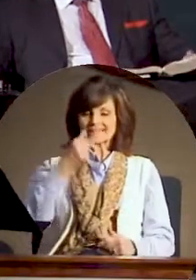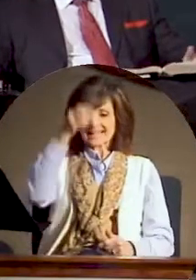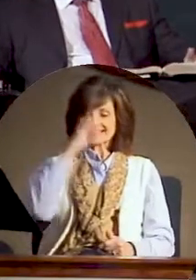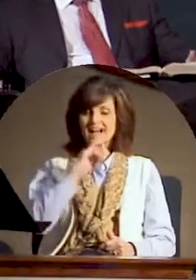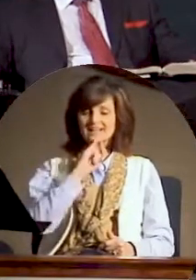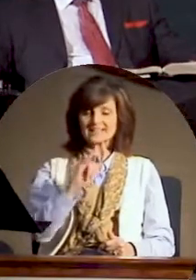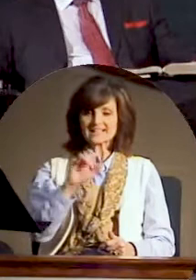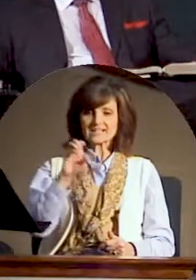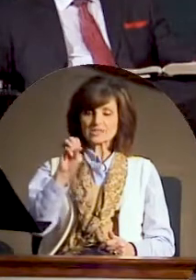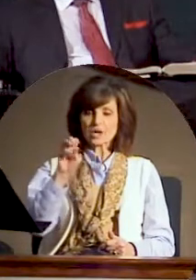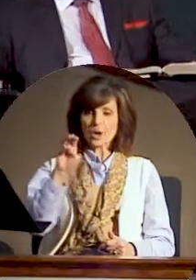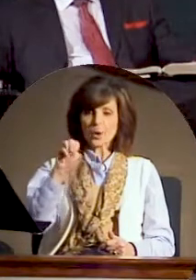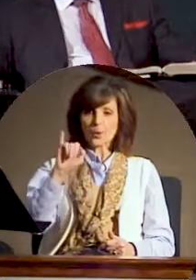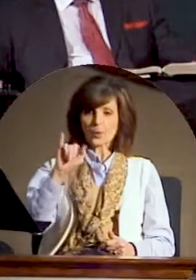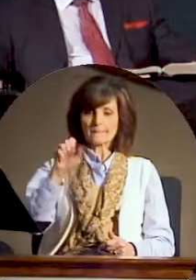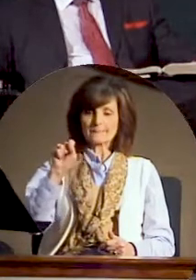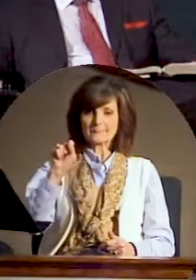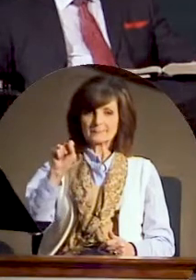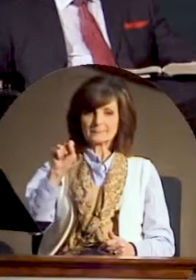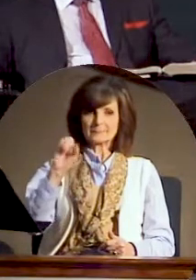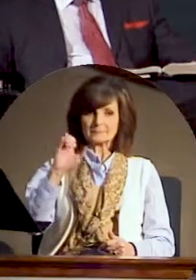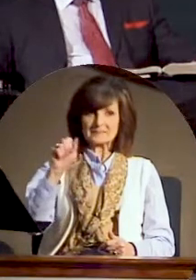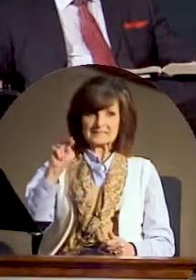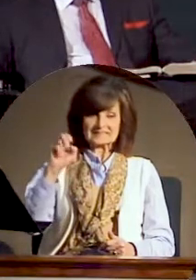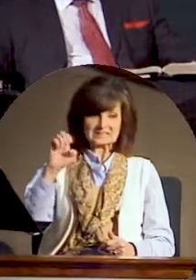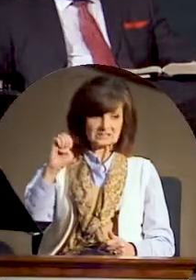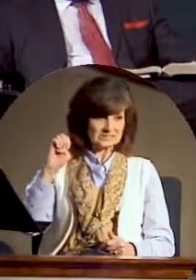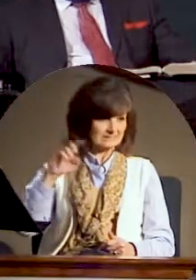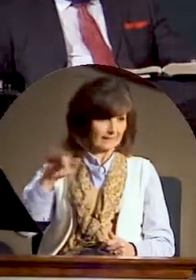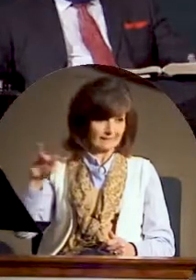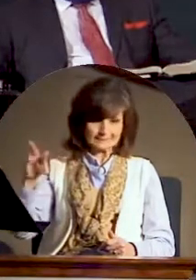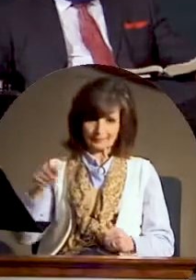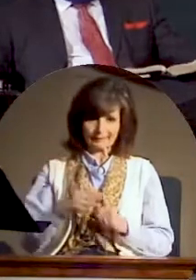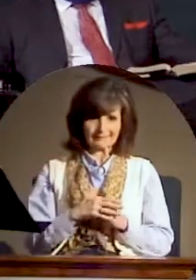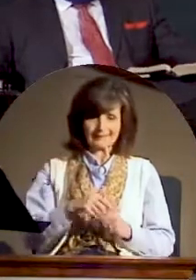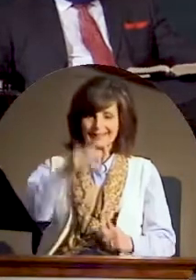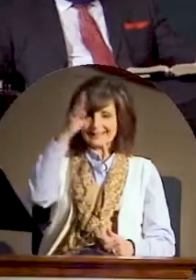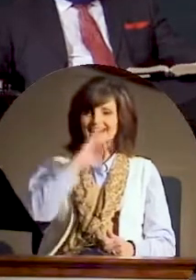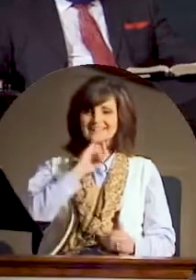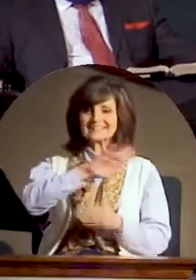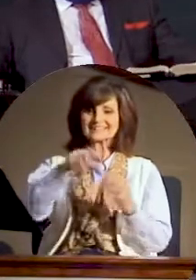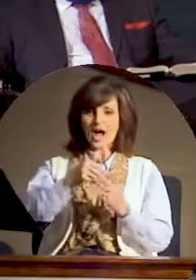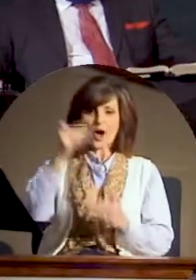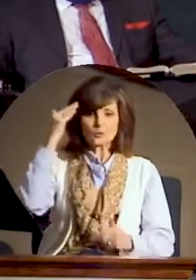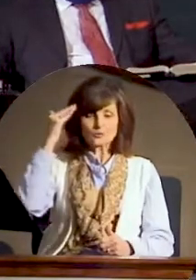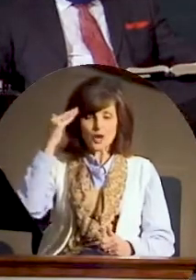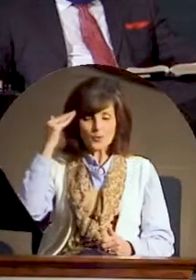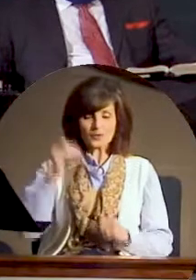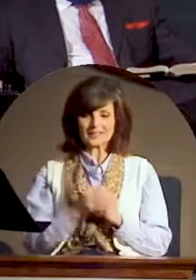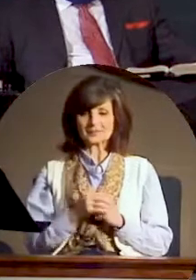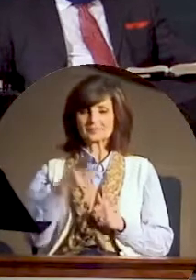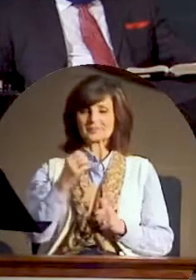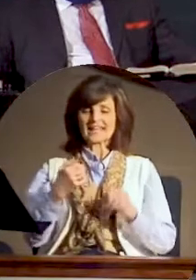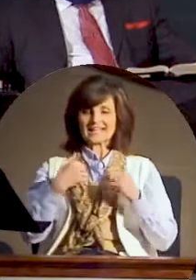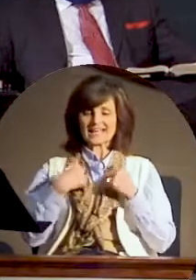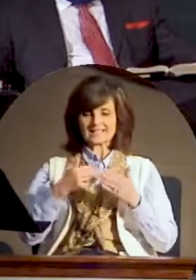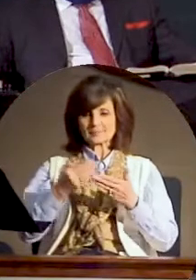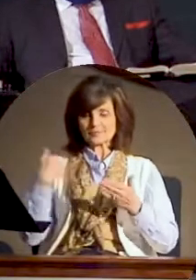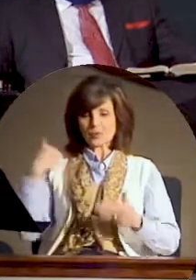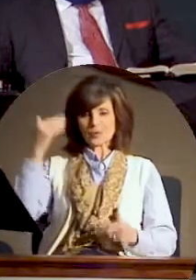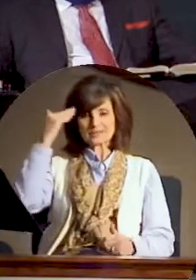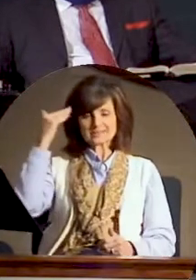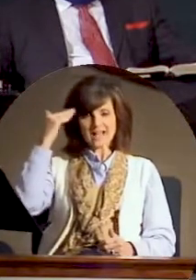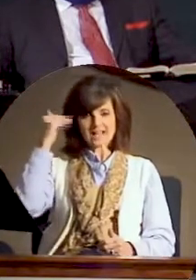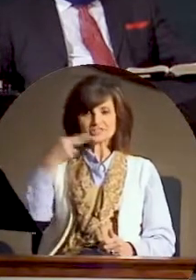is omniscient, that simply means this: God is all-knowing. He foreknows. He has